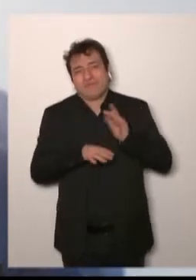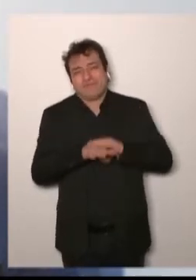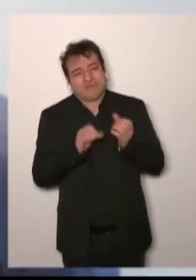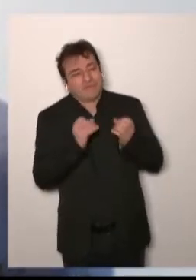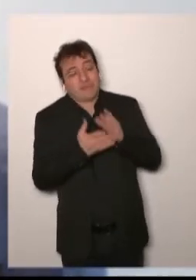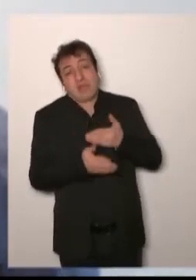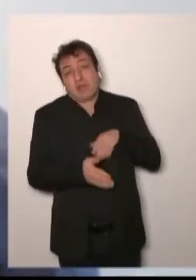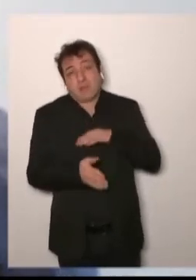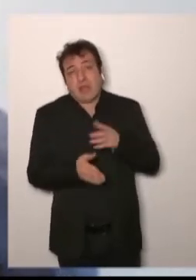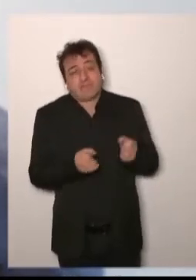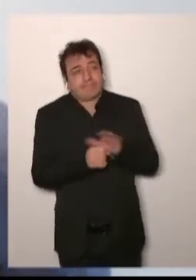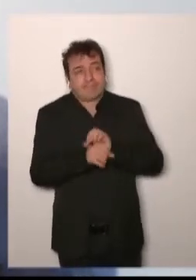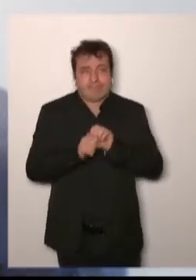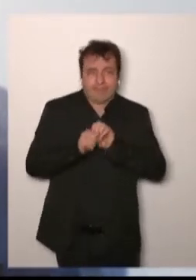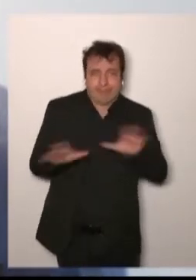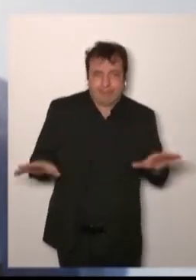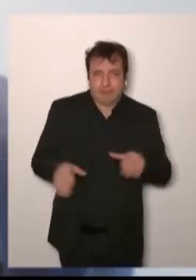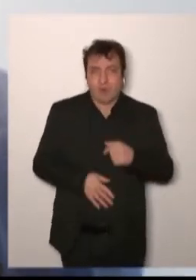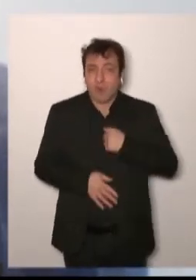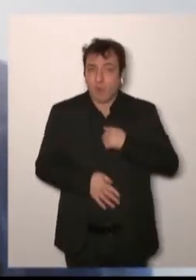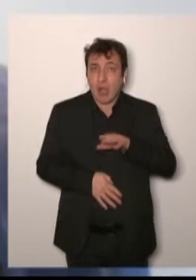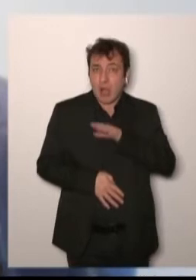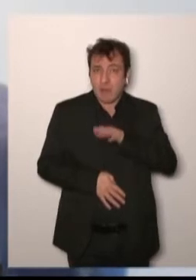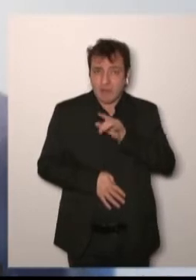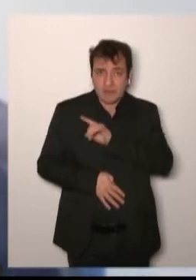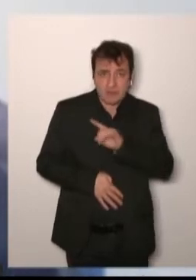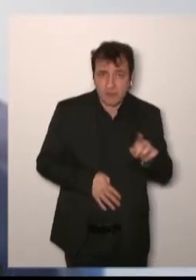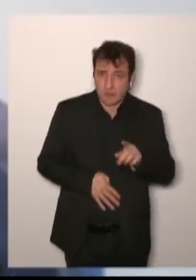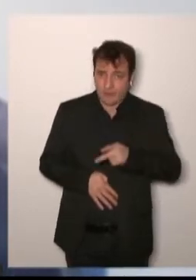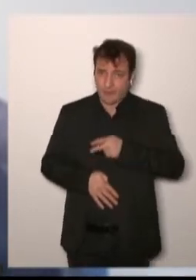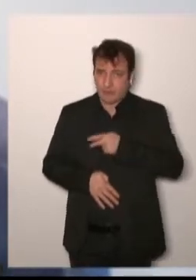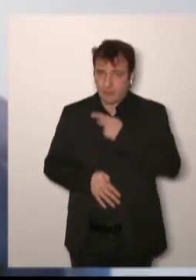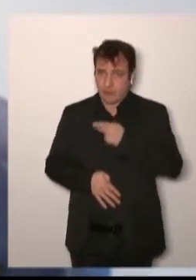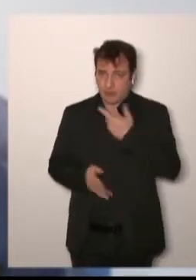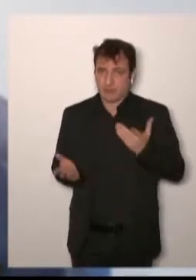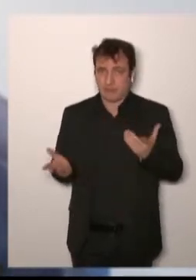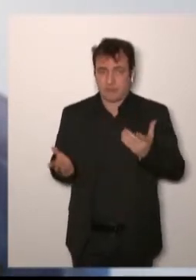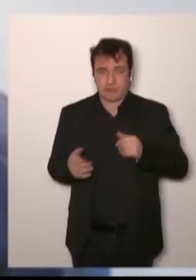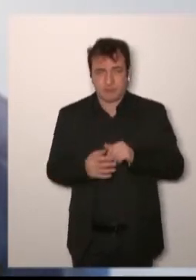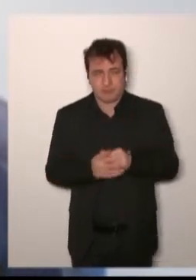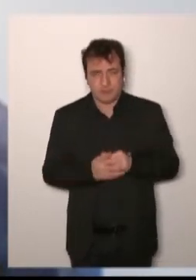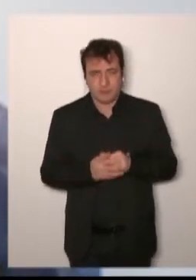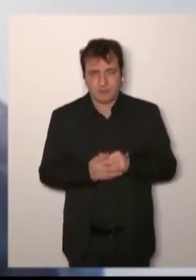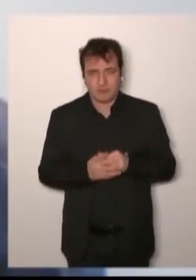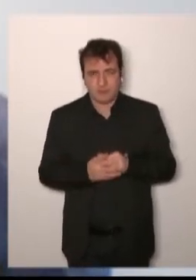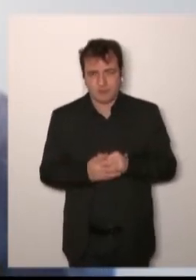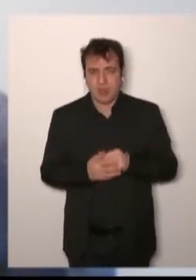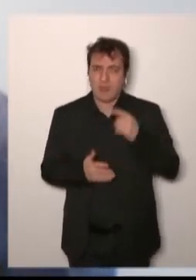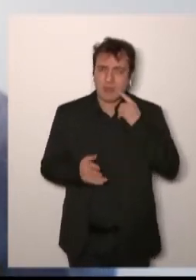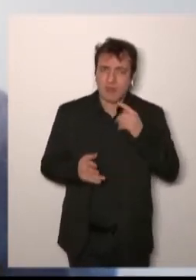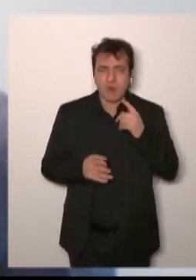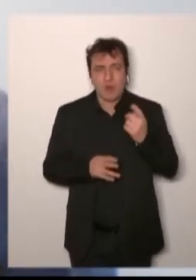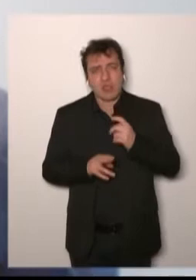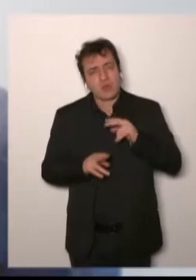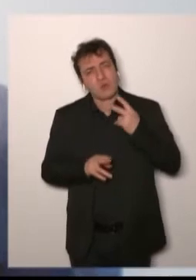not a professor of pediatrics. I'm a medical doctor, but nonetheless, to your question, I think